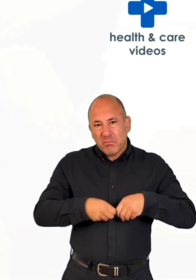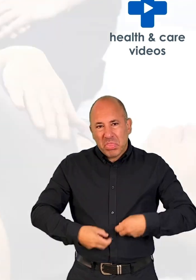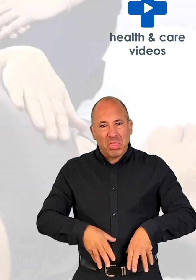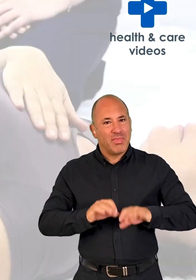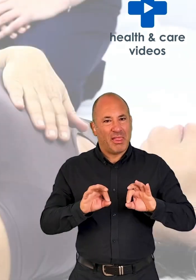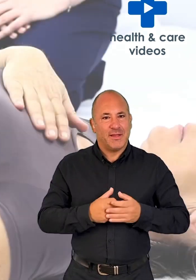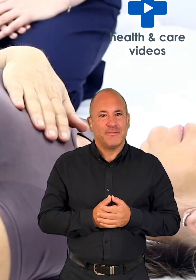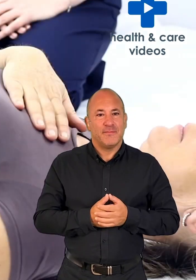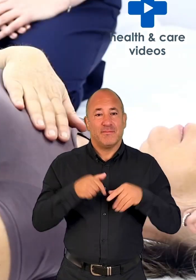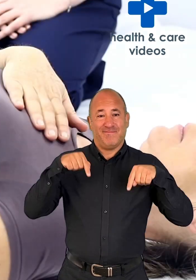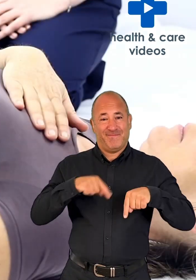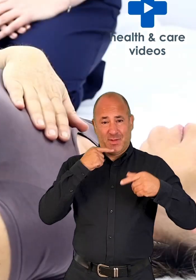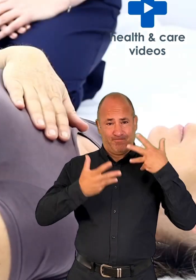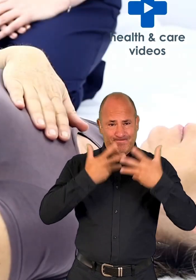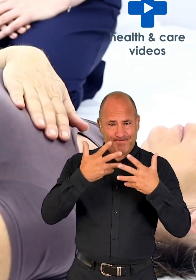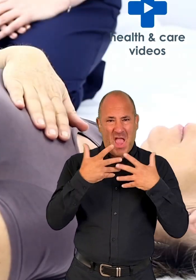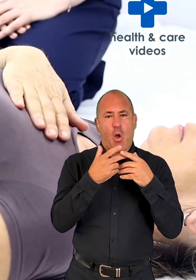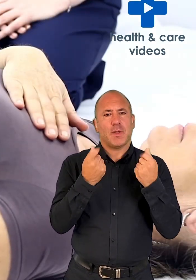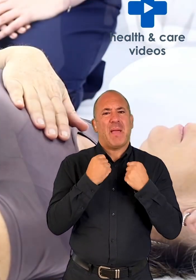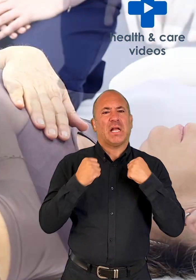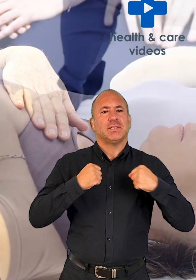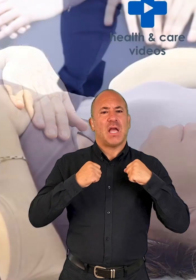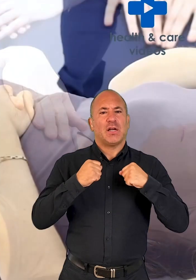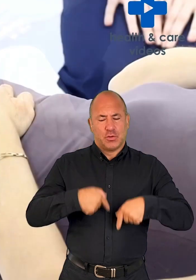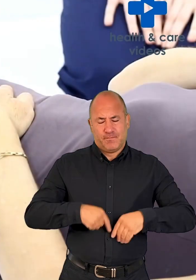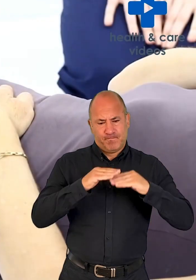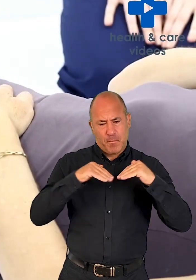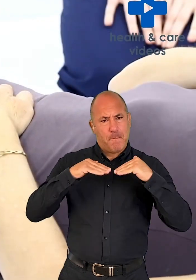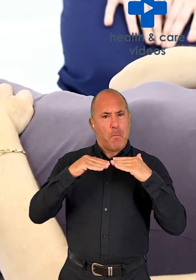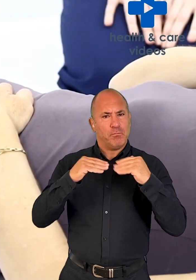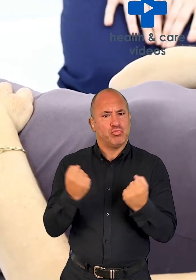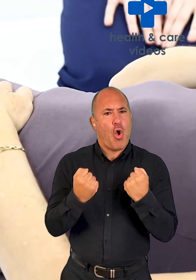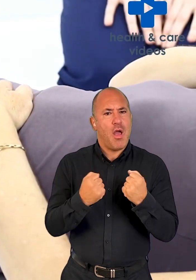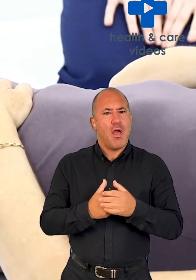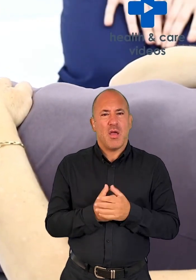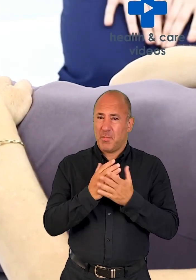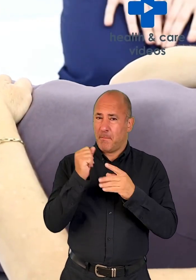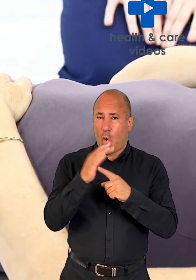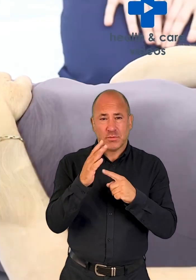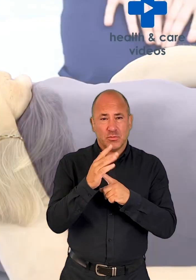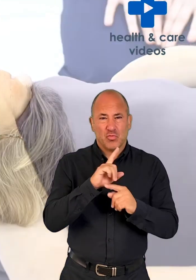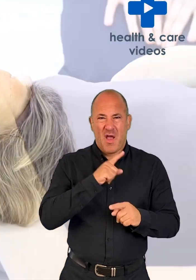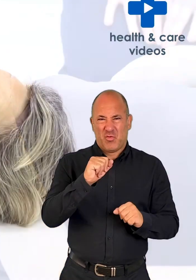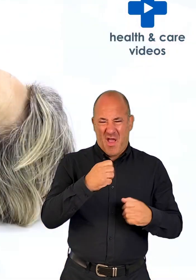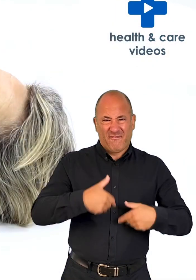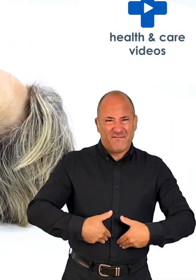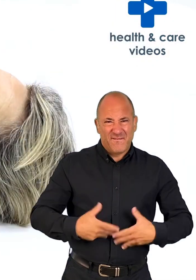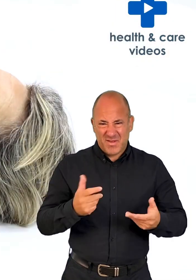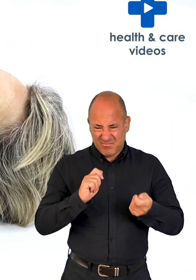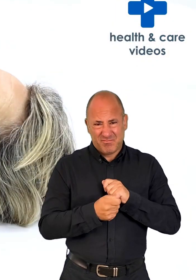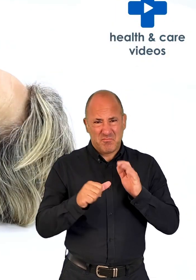faeces. This video will show you some exercises to help strengthen your pelvic floor. These are particularly important if